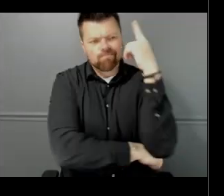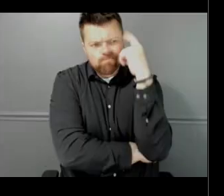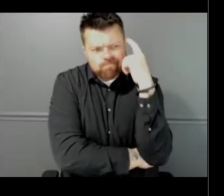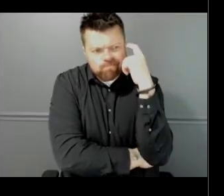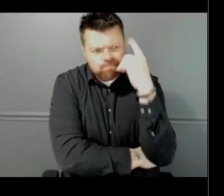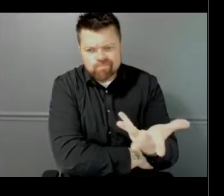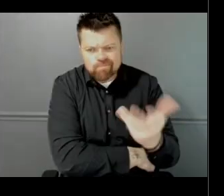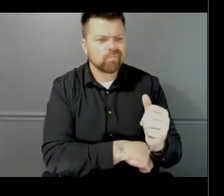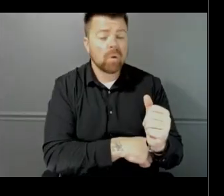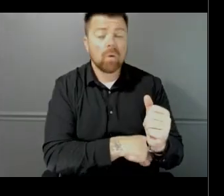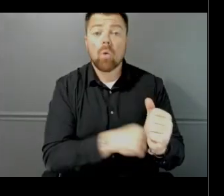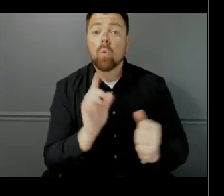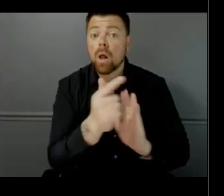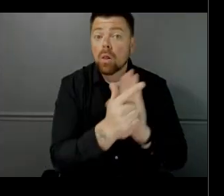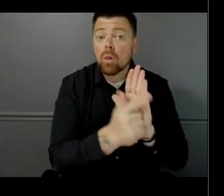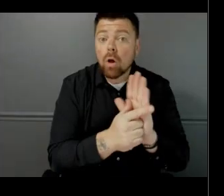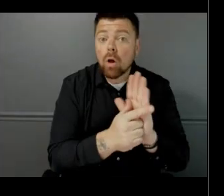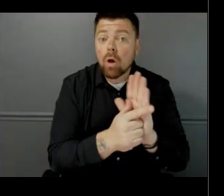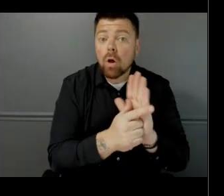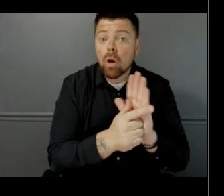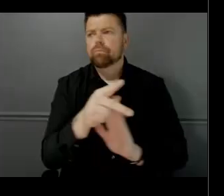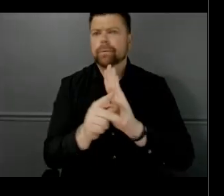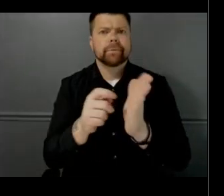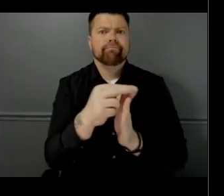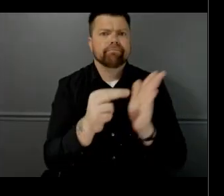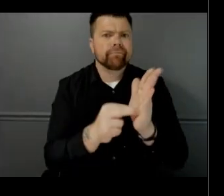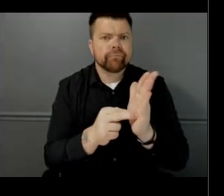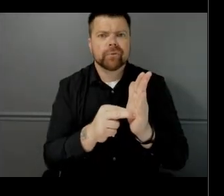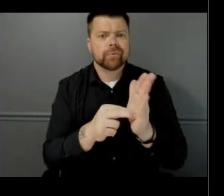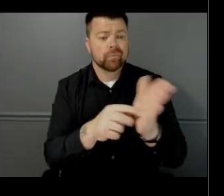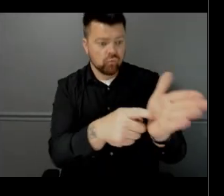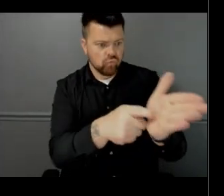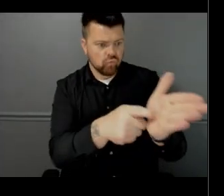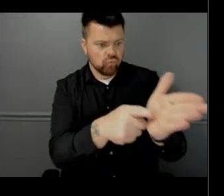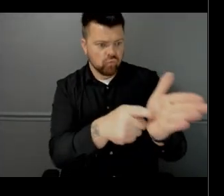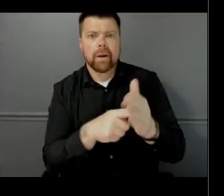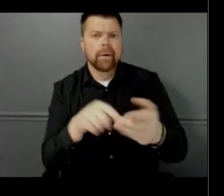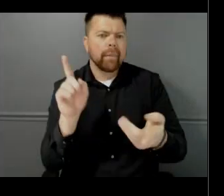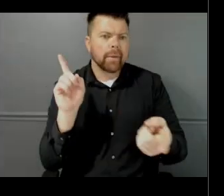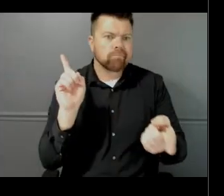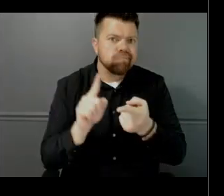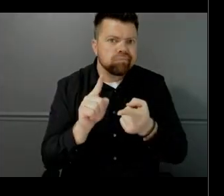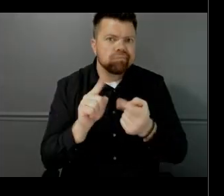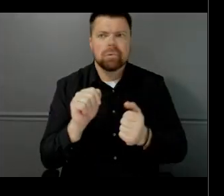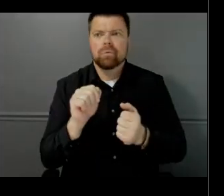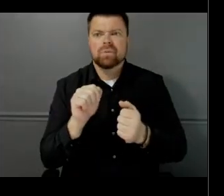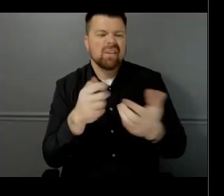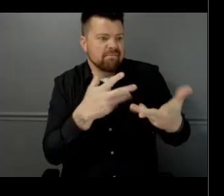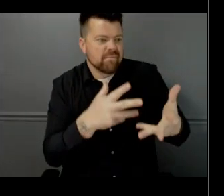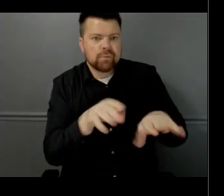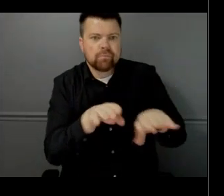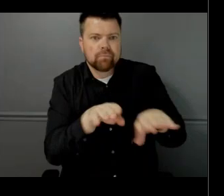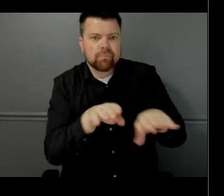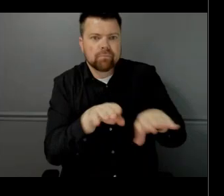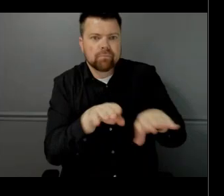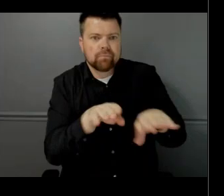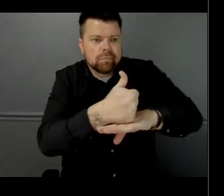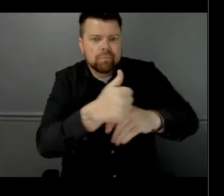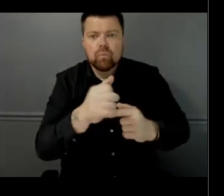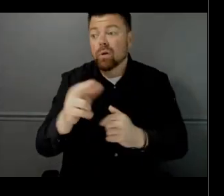law or a regulation requires the lowest finished floor or other